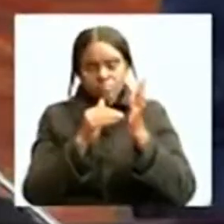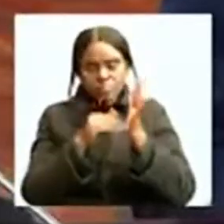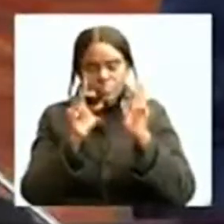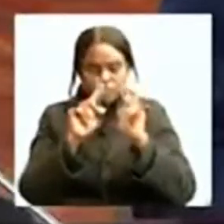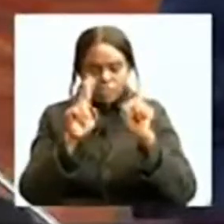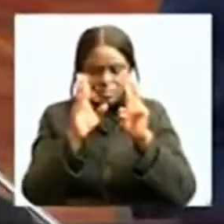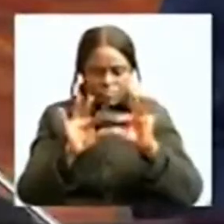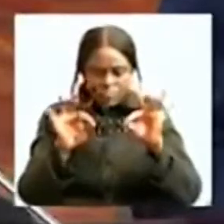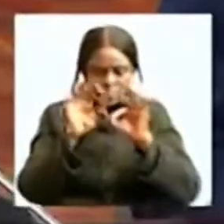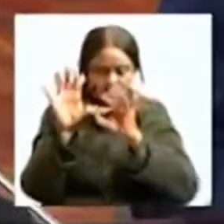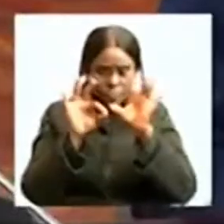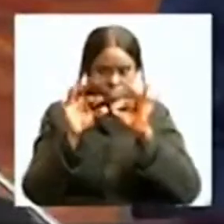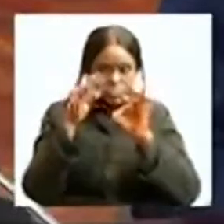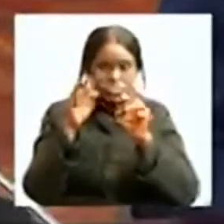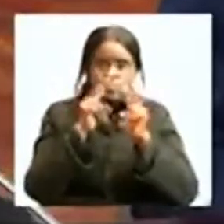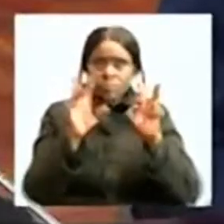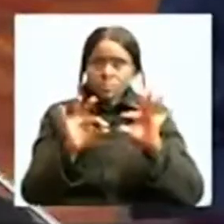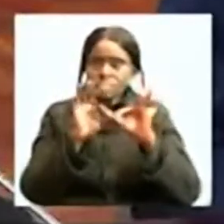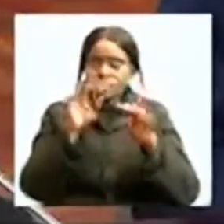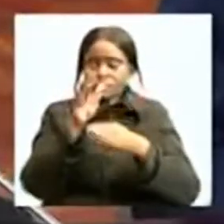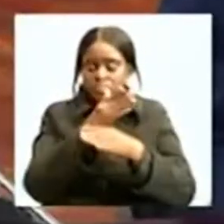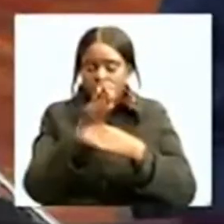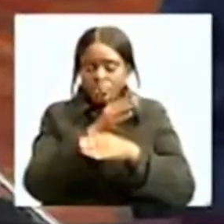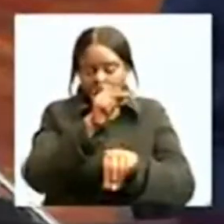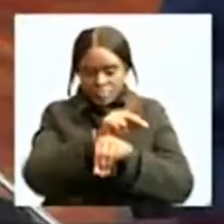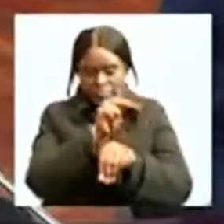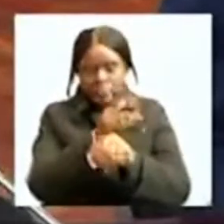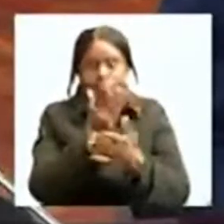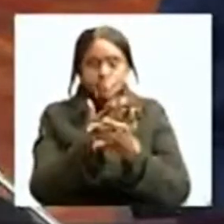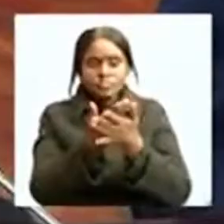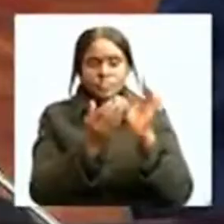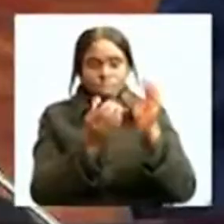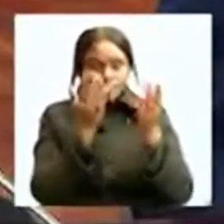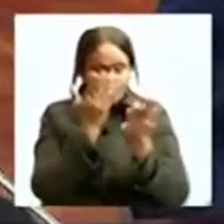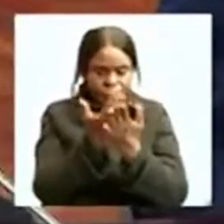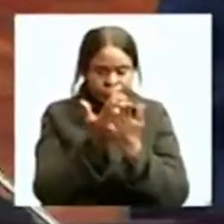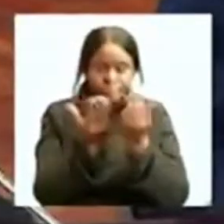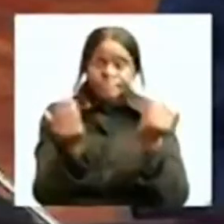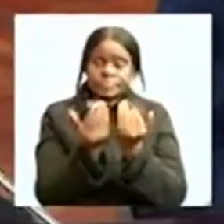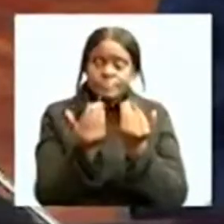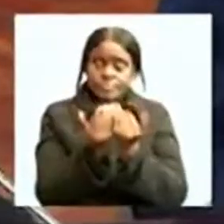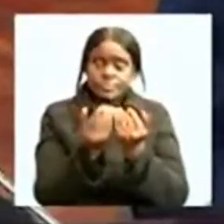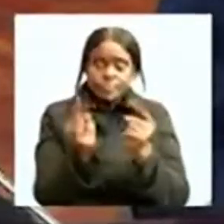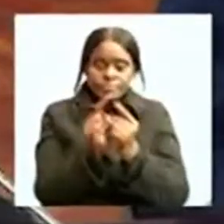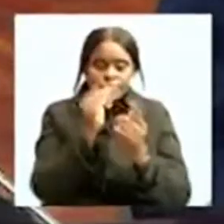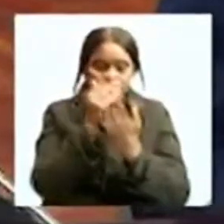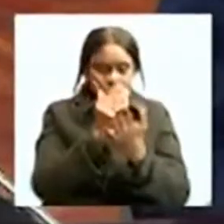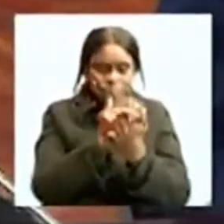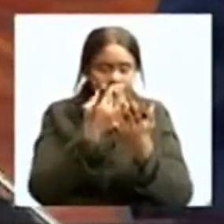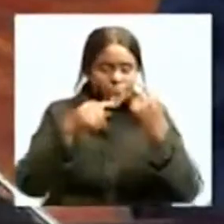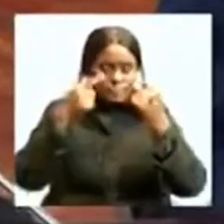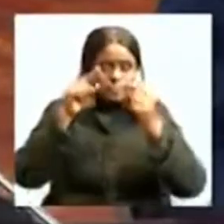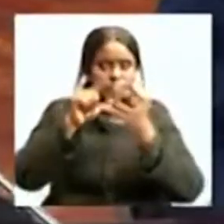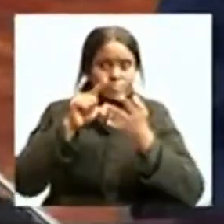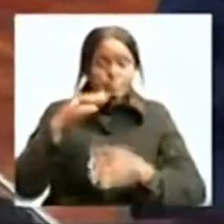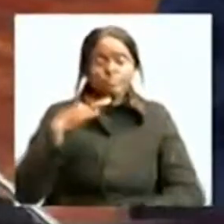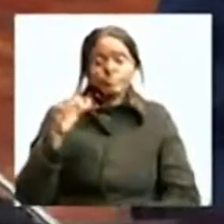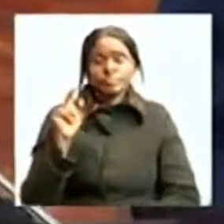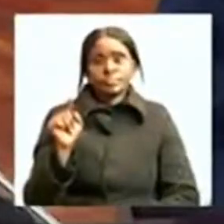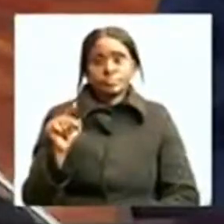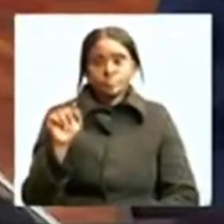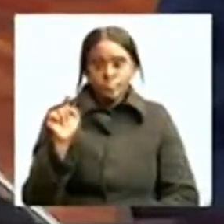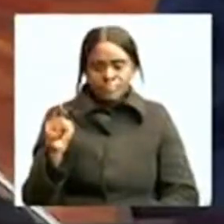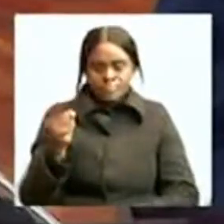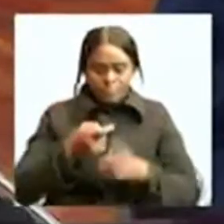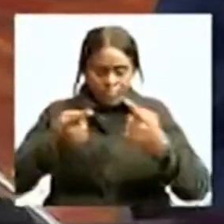necessary. B. Selection of viable business project proposals. C. Seeking approval of the list of successful loan application